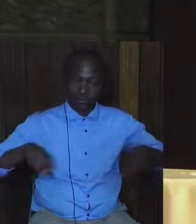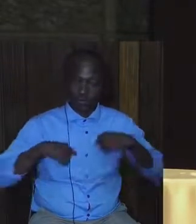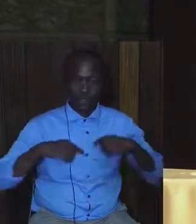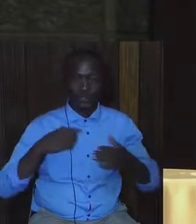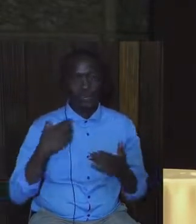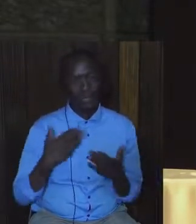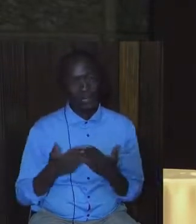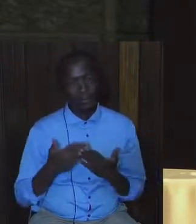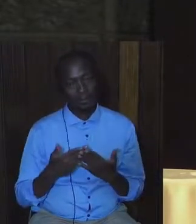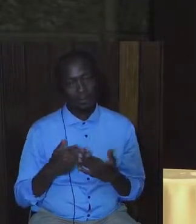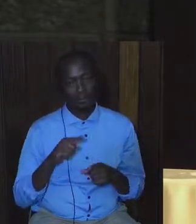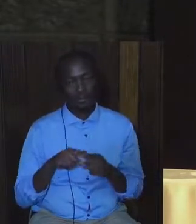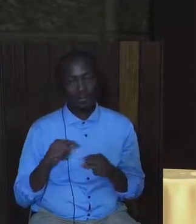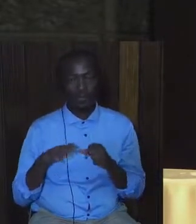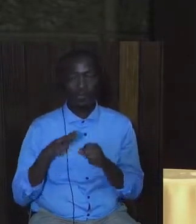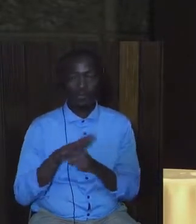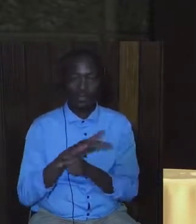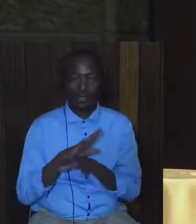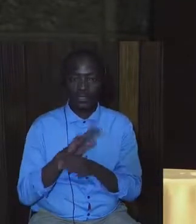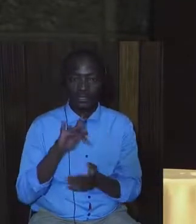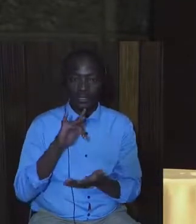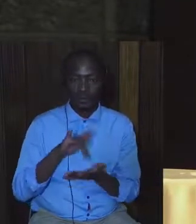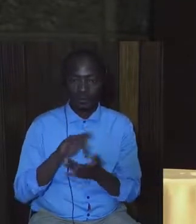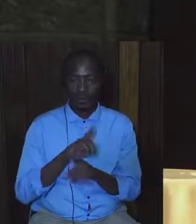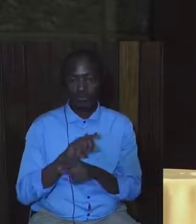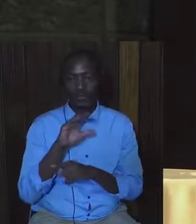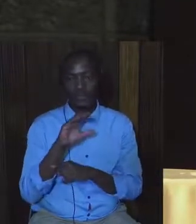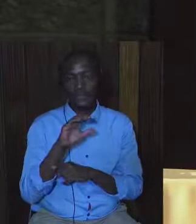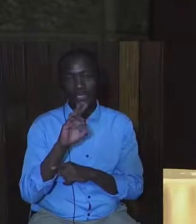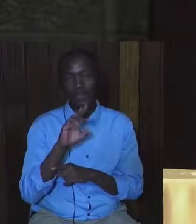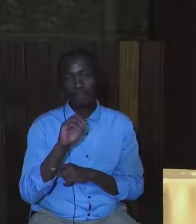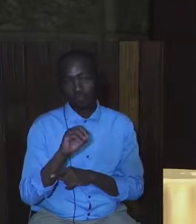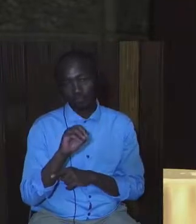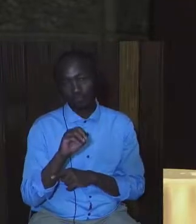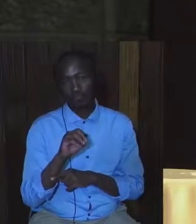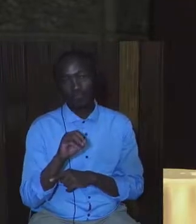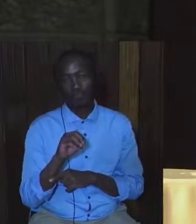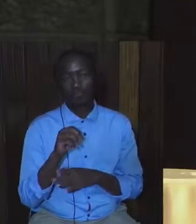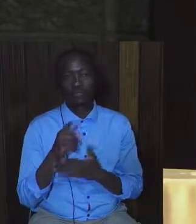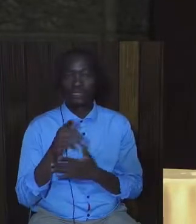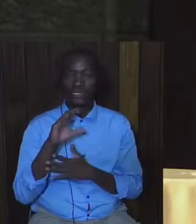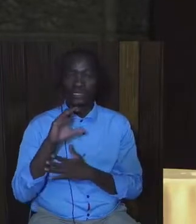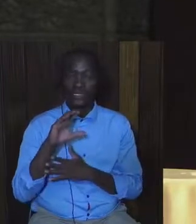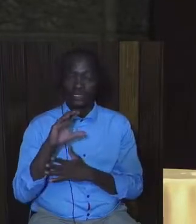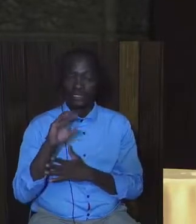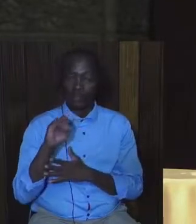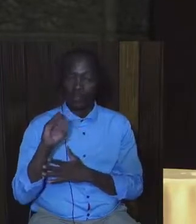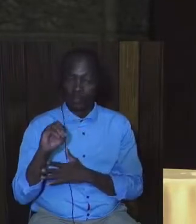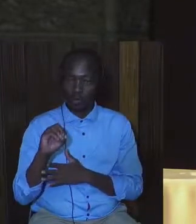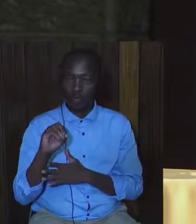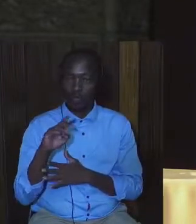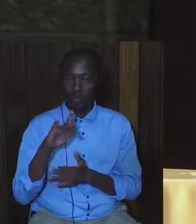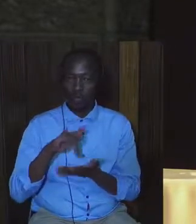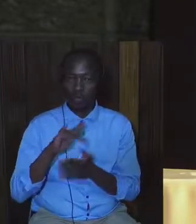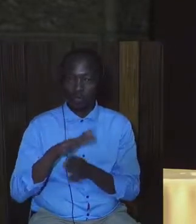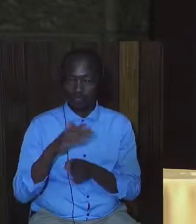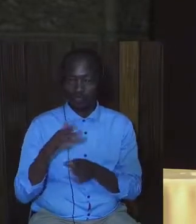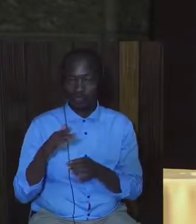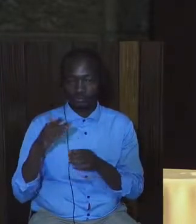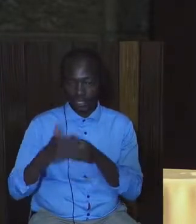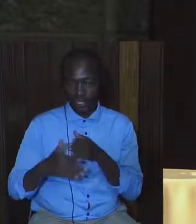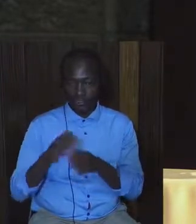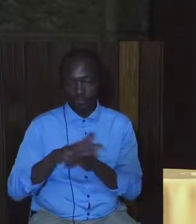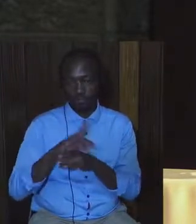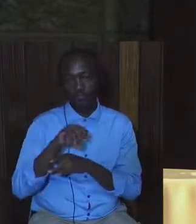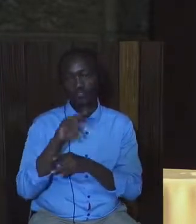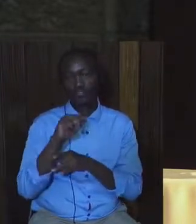be able to fill the post of the CFO, and the COO post will be filled by end of June, so will